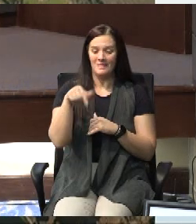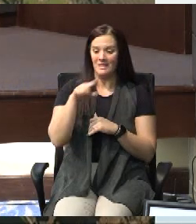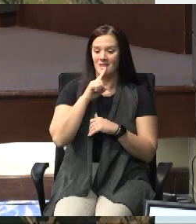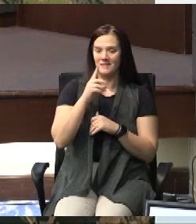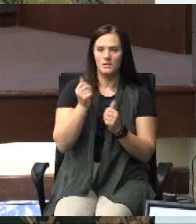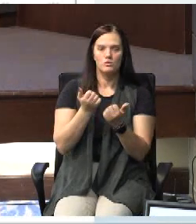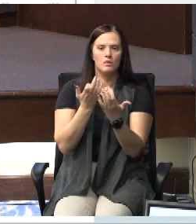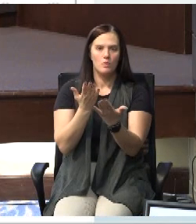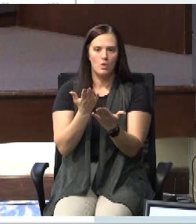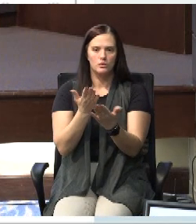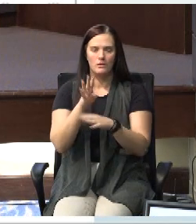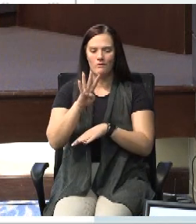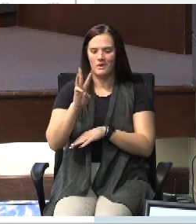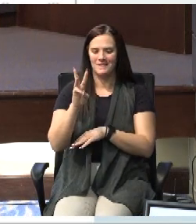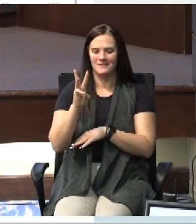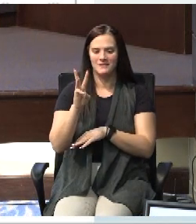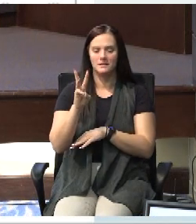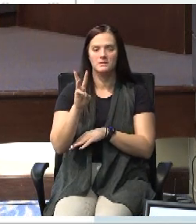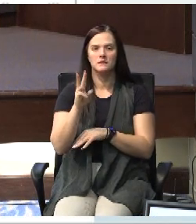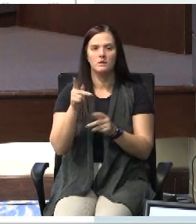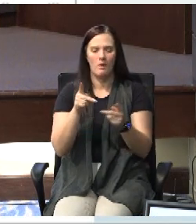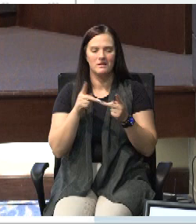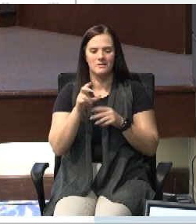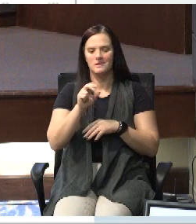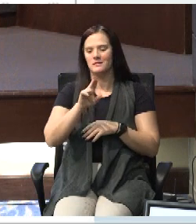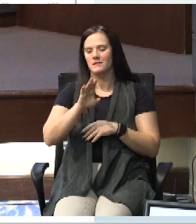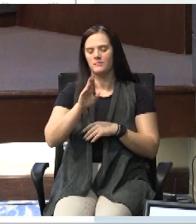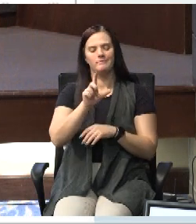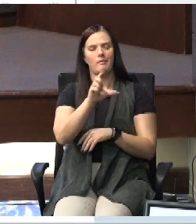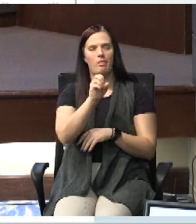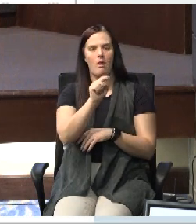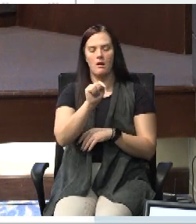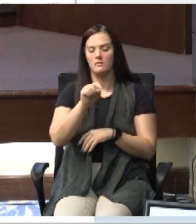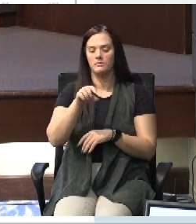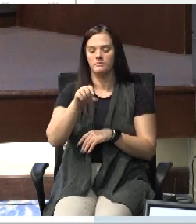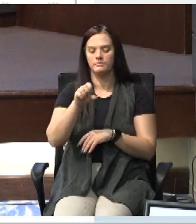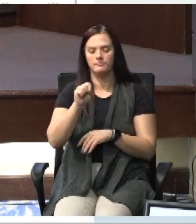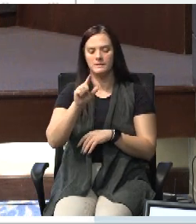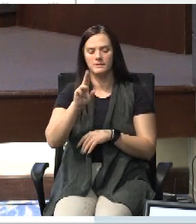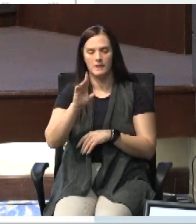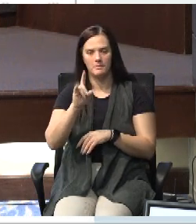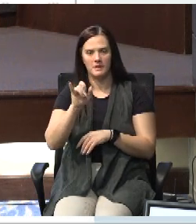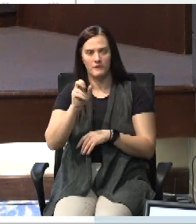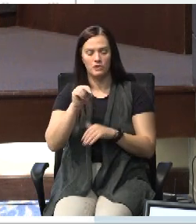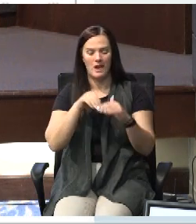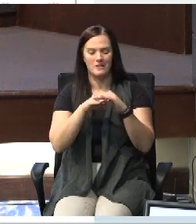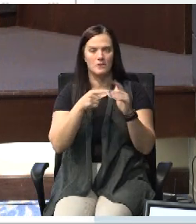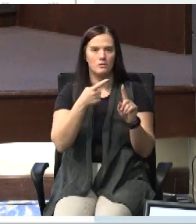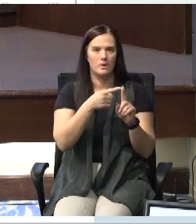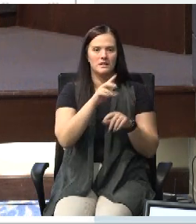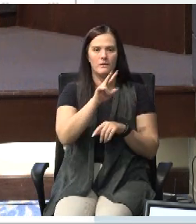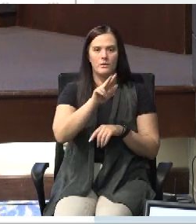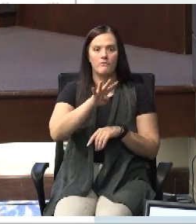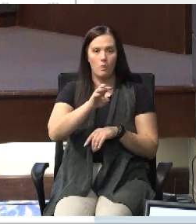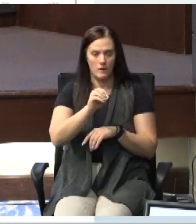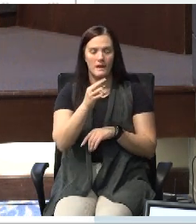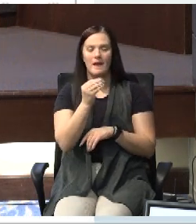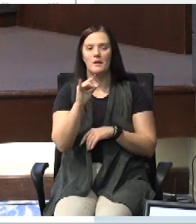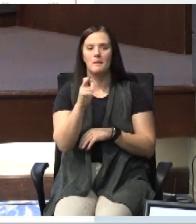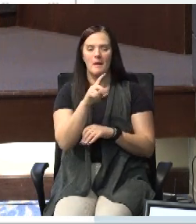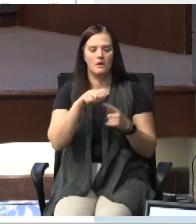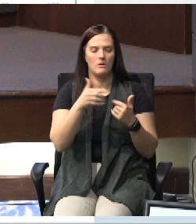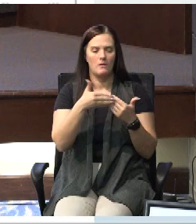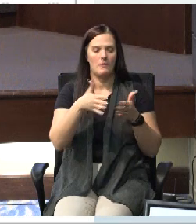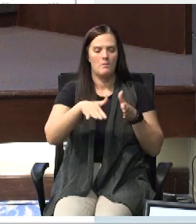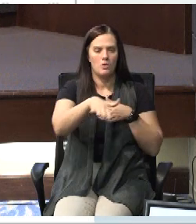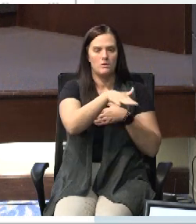is a proposed 46-lot subdivision that will have access points to Loop 340 and then back to the